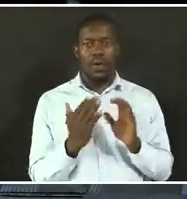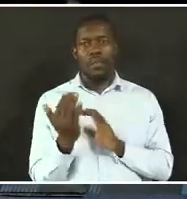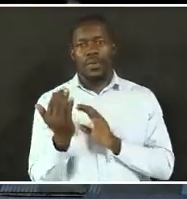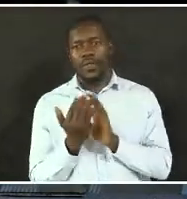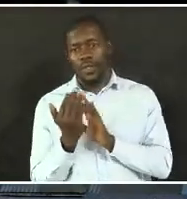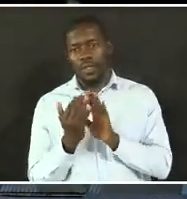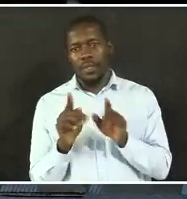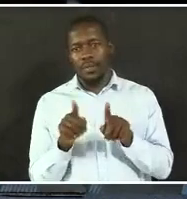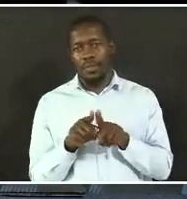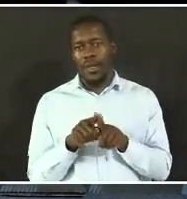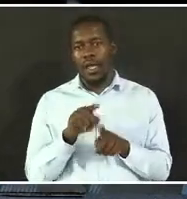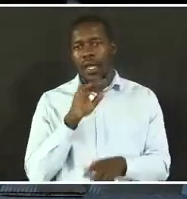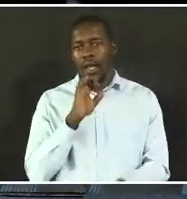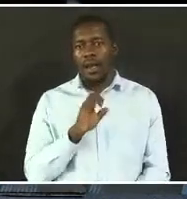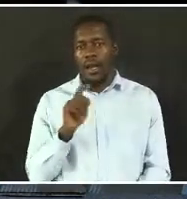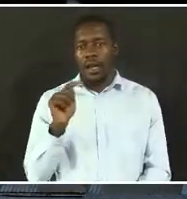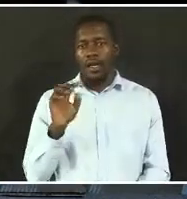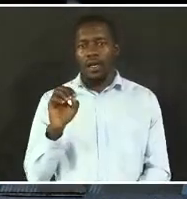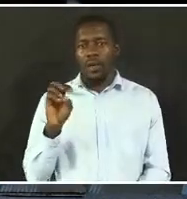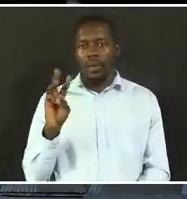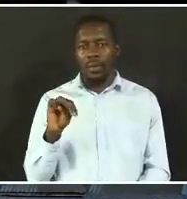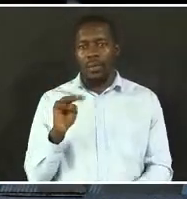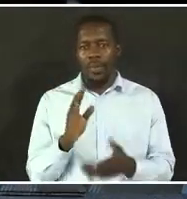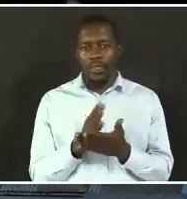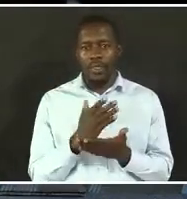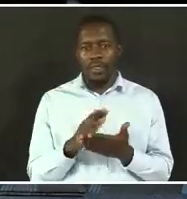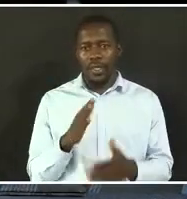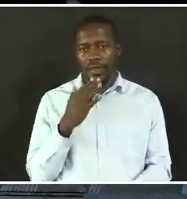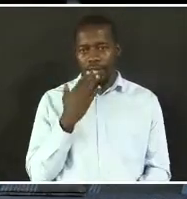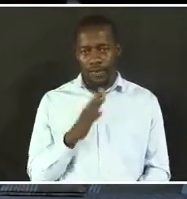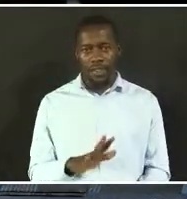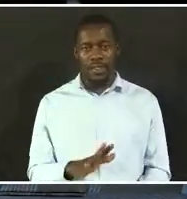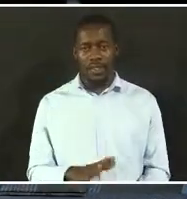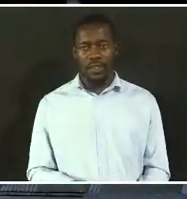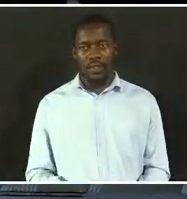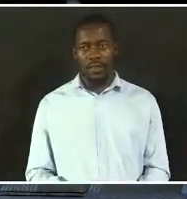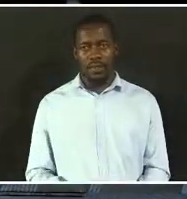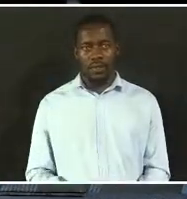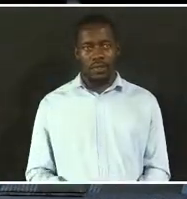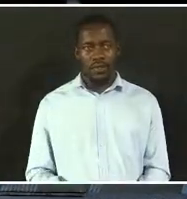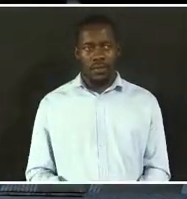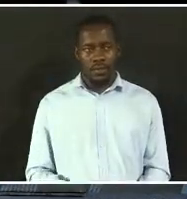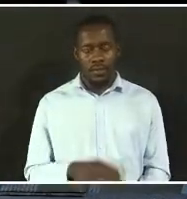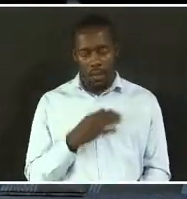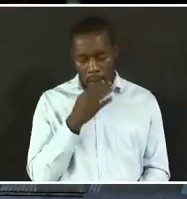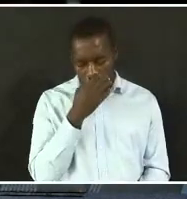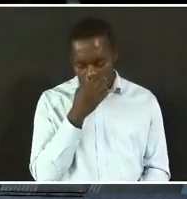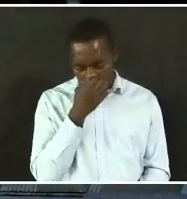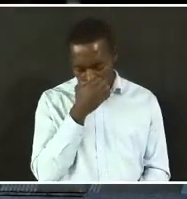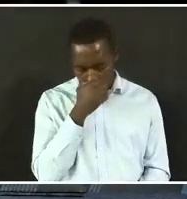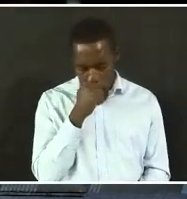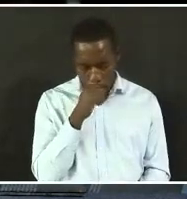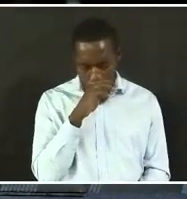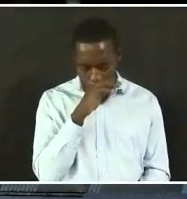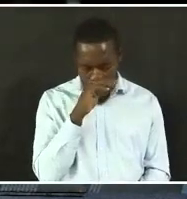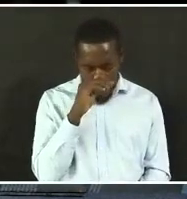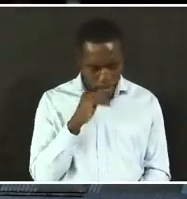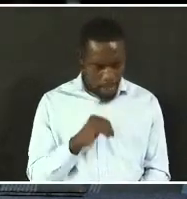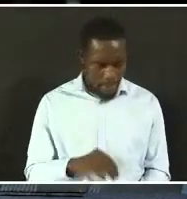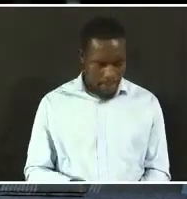has shared, there's this principle of autonomy. This